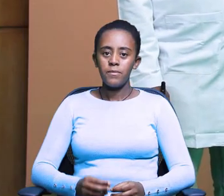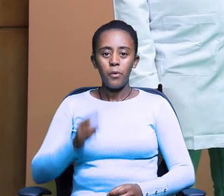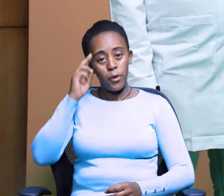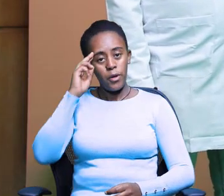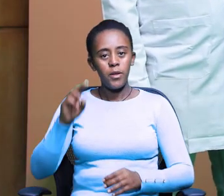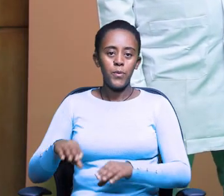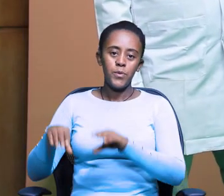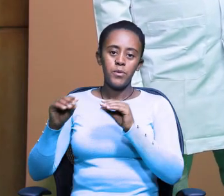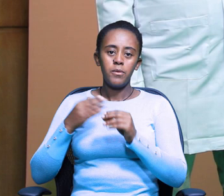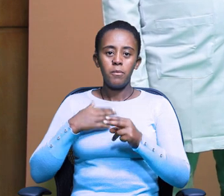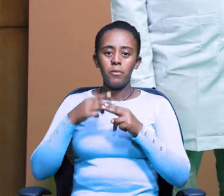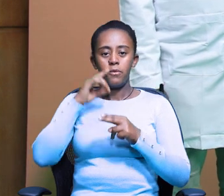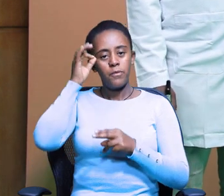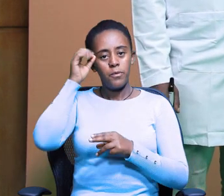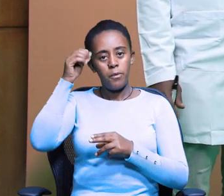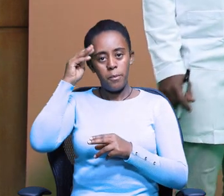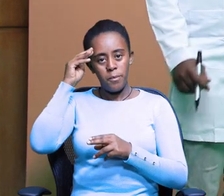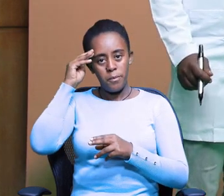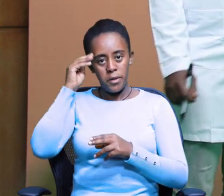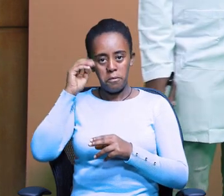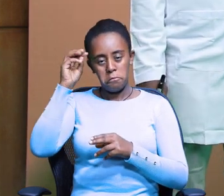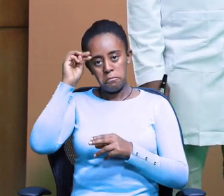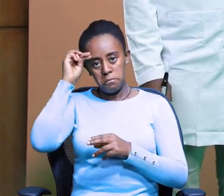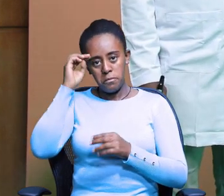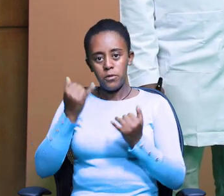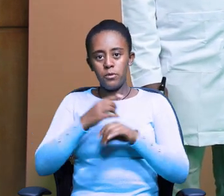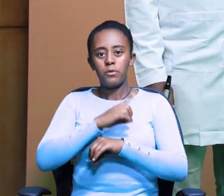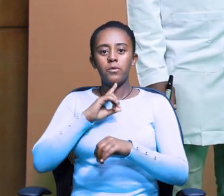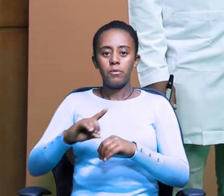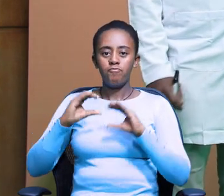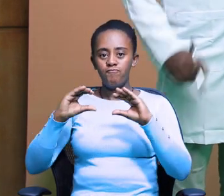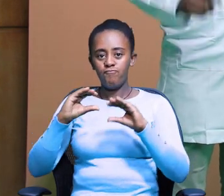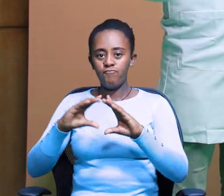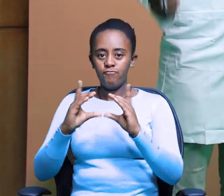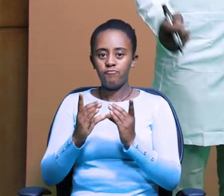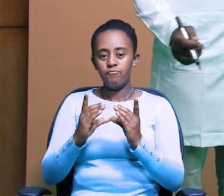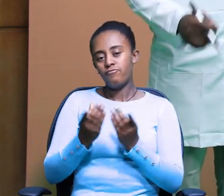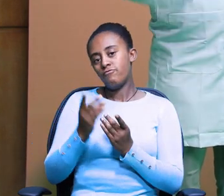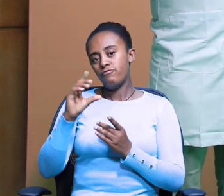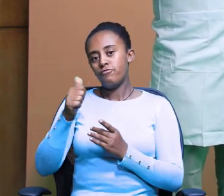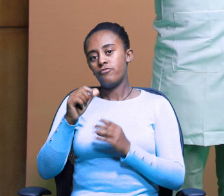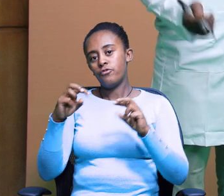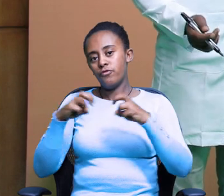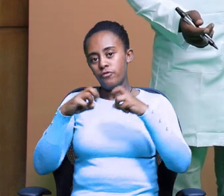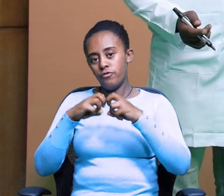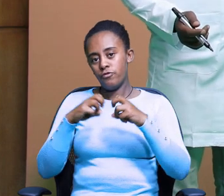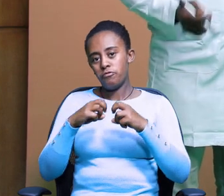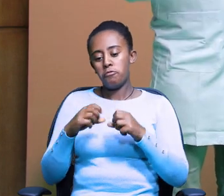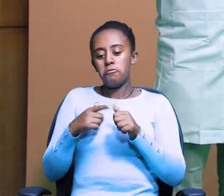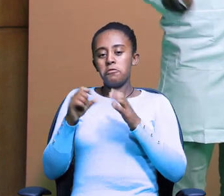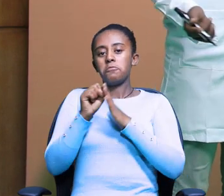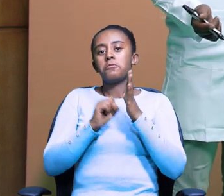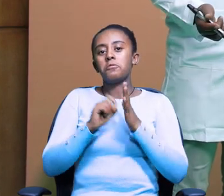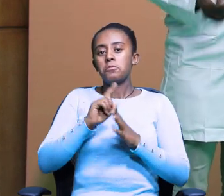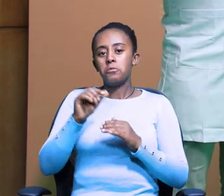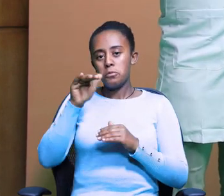Hello students, my name is Fikru Marga. Today I am going to teach physics grade 10 from where we stop in first semester. You